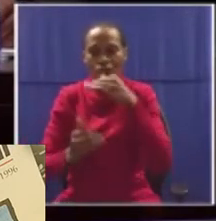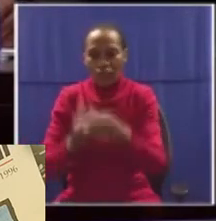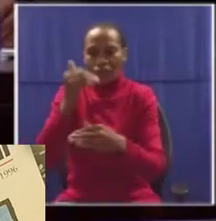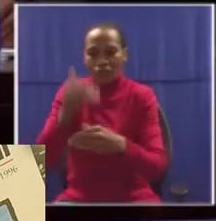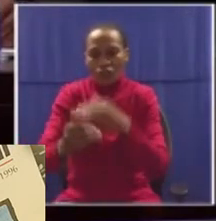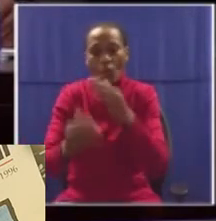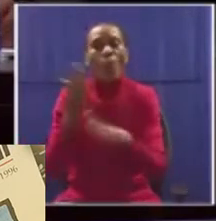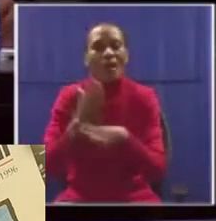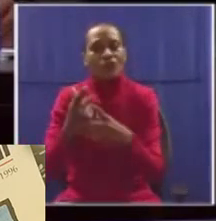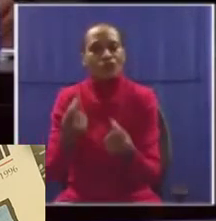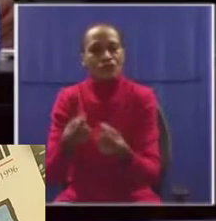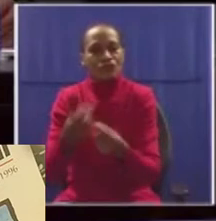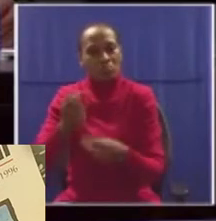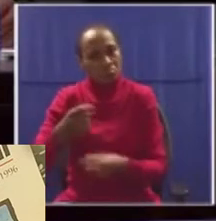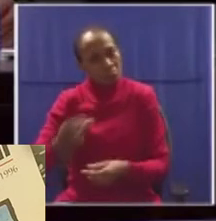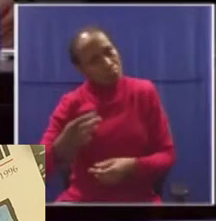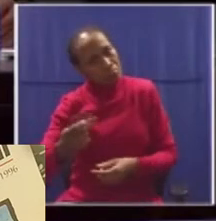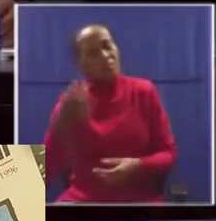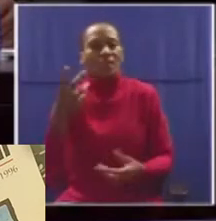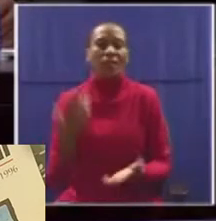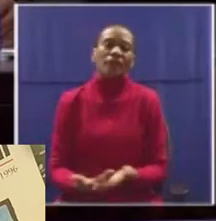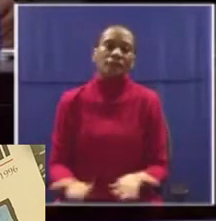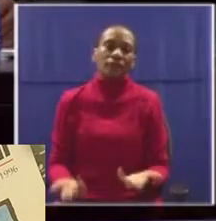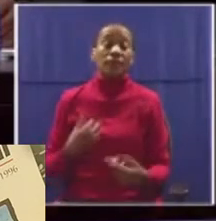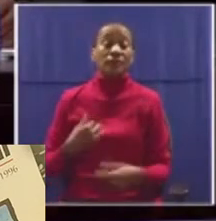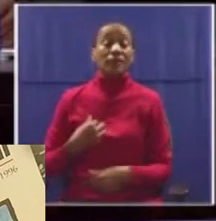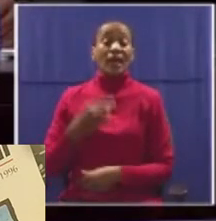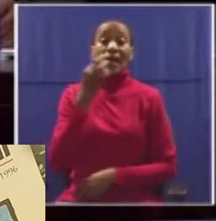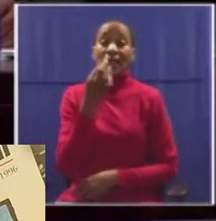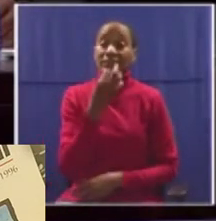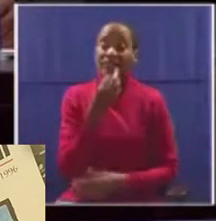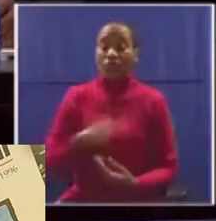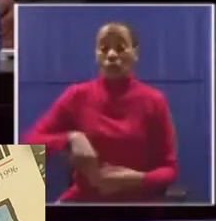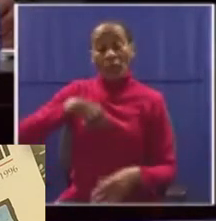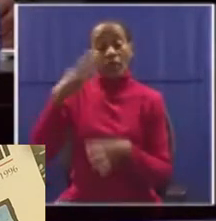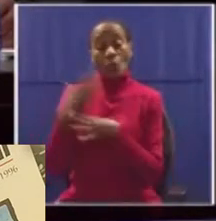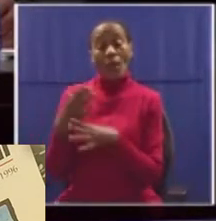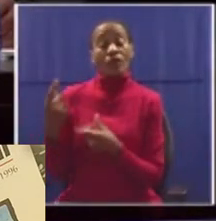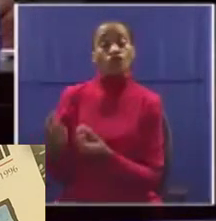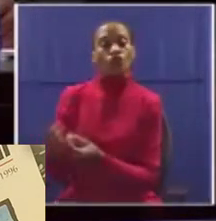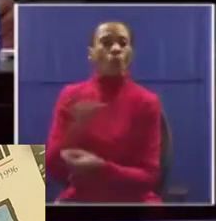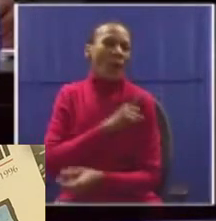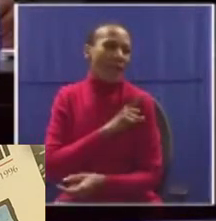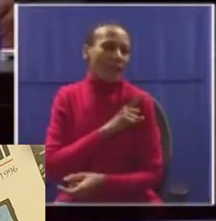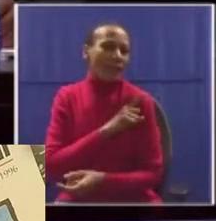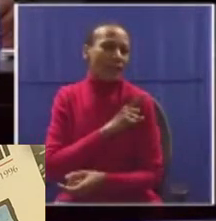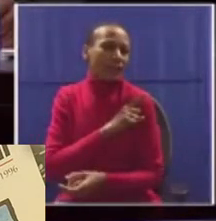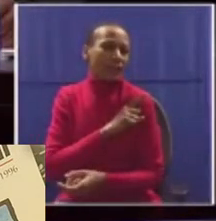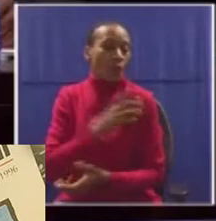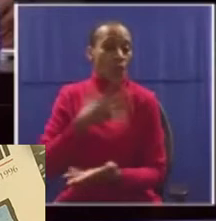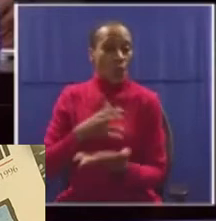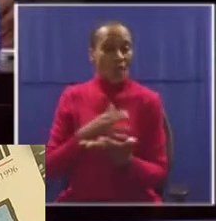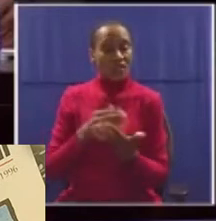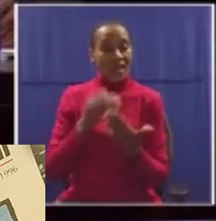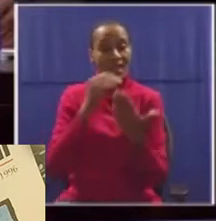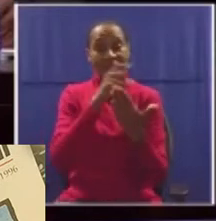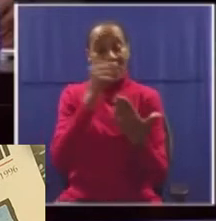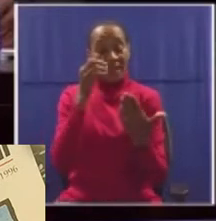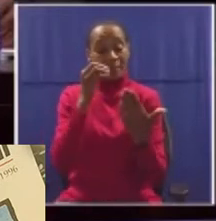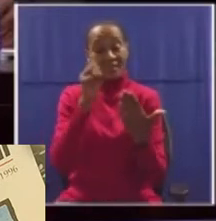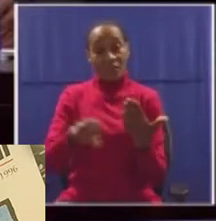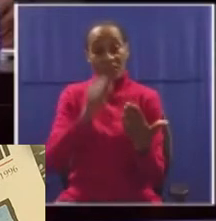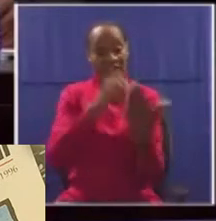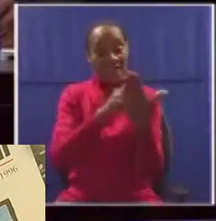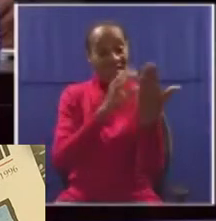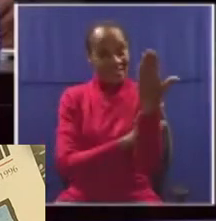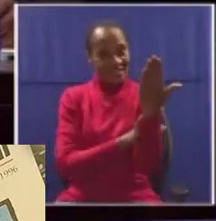quicker more quickly I've already said we are doing these things not because we want to get off the greatest as soon as